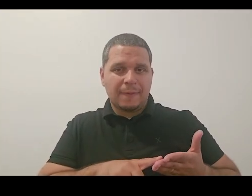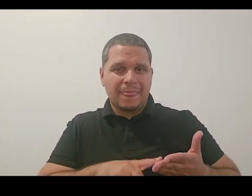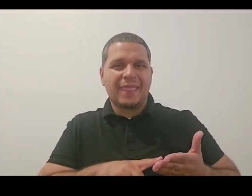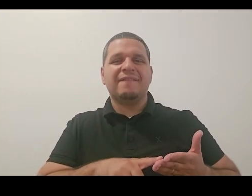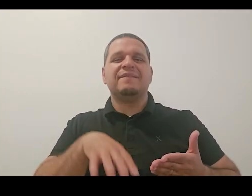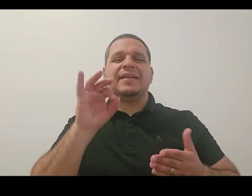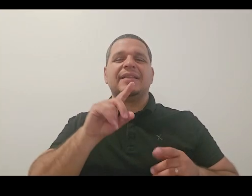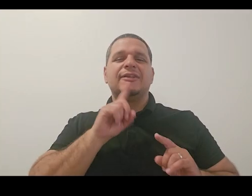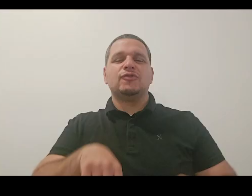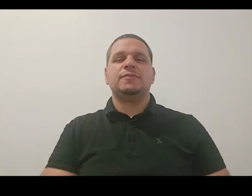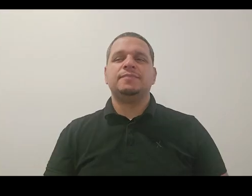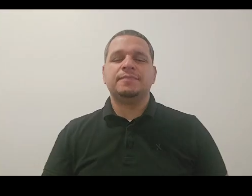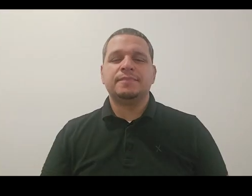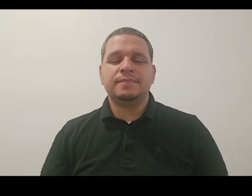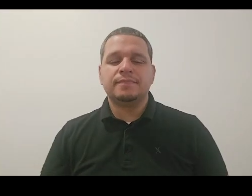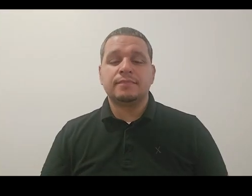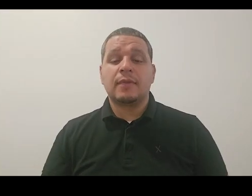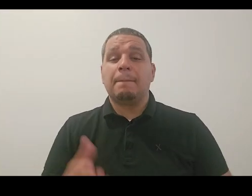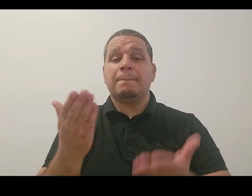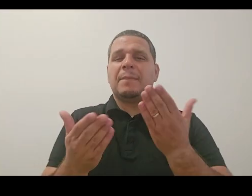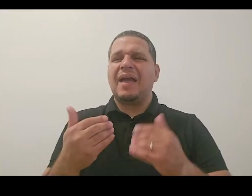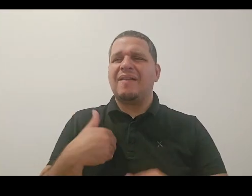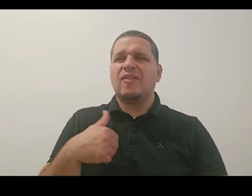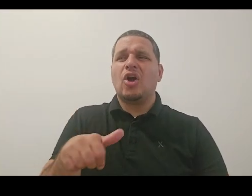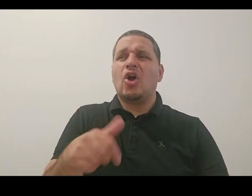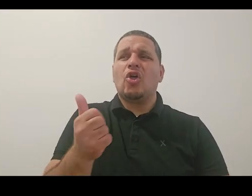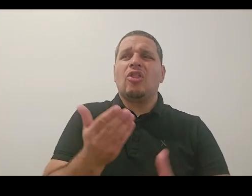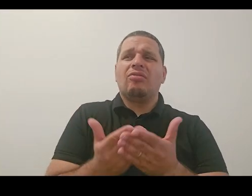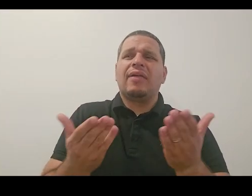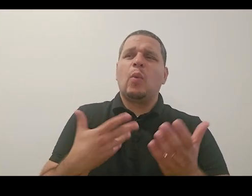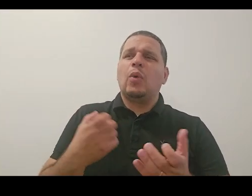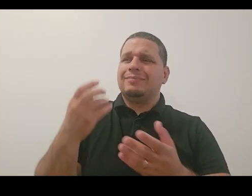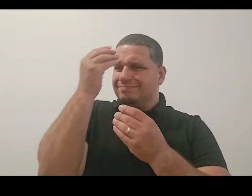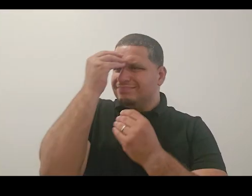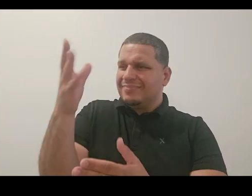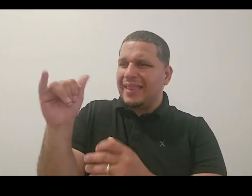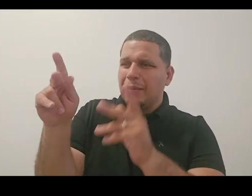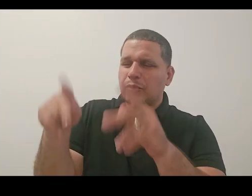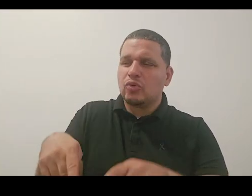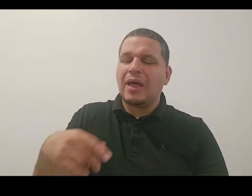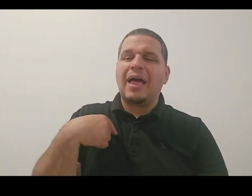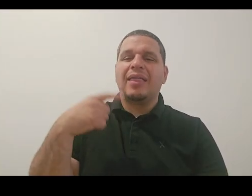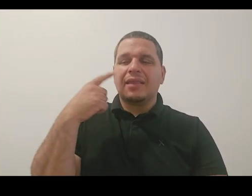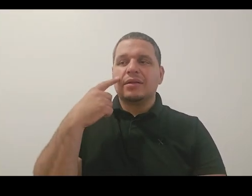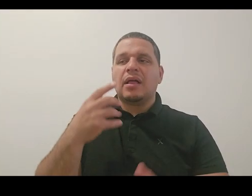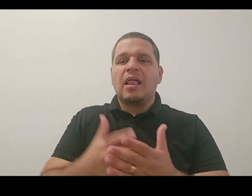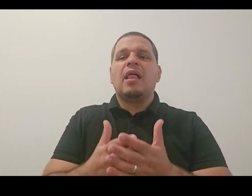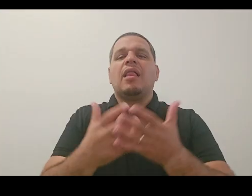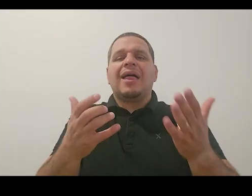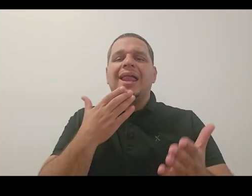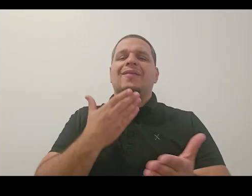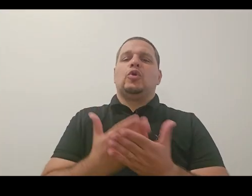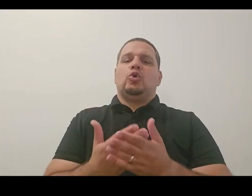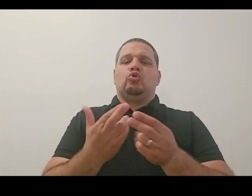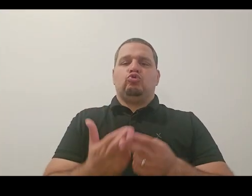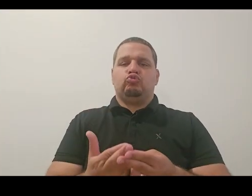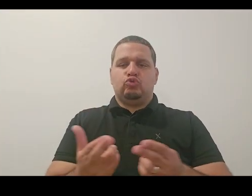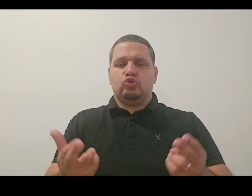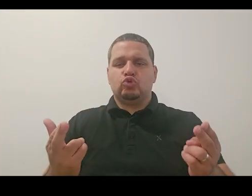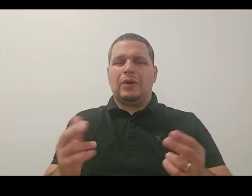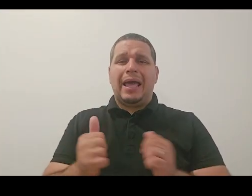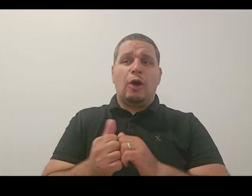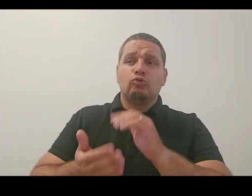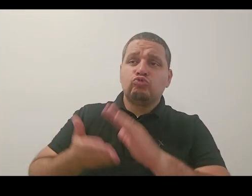if ah, yeah, I might have other things that I want to say to that person. So I think there are lots of really